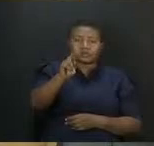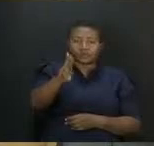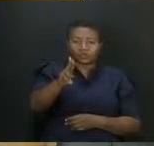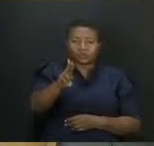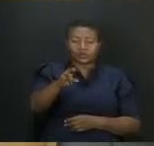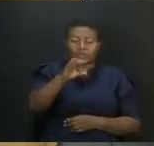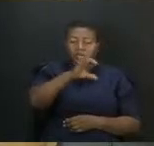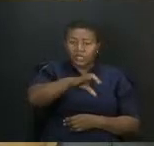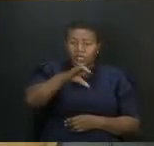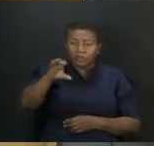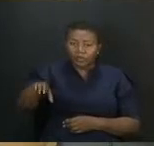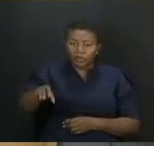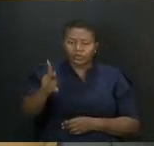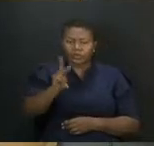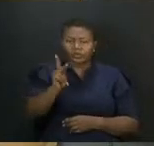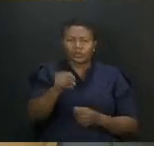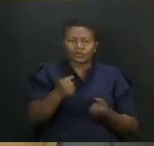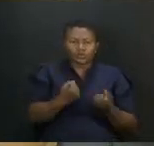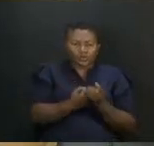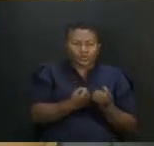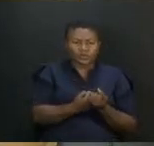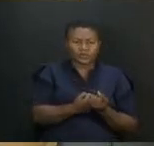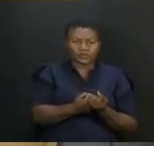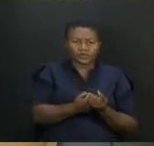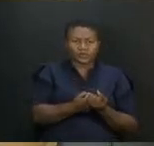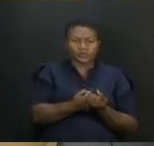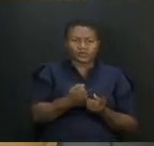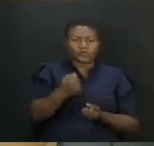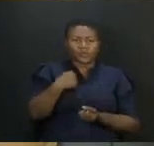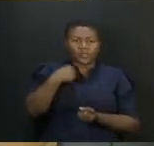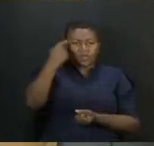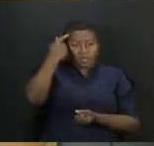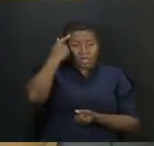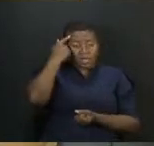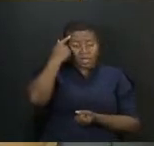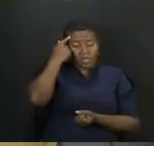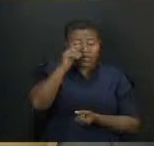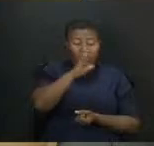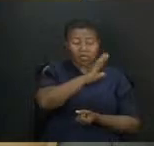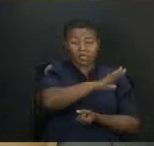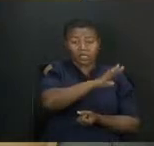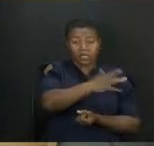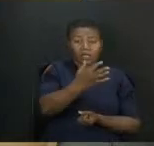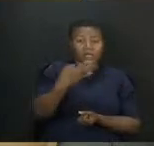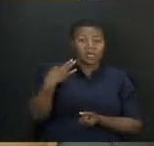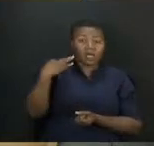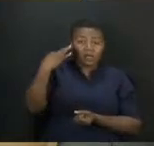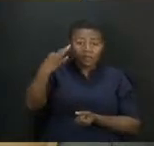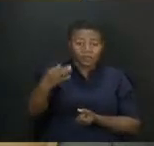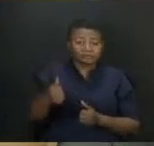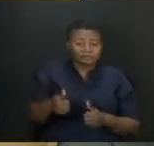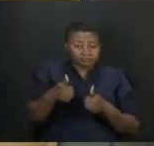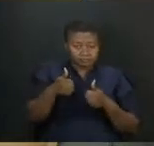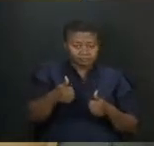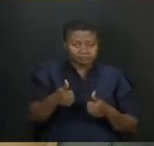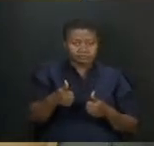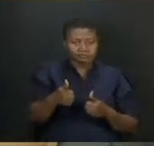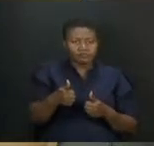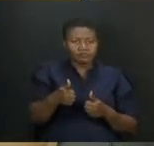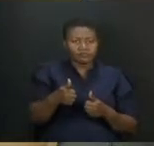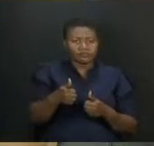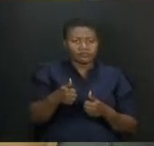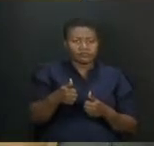supporting this. So I think his appeal is fair, but I don't think we'll have to give